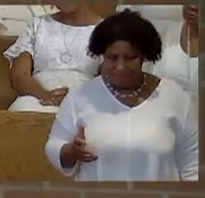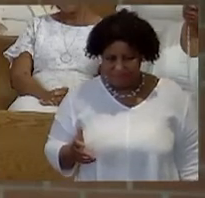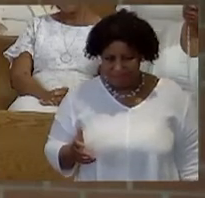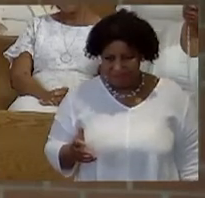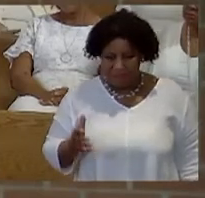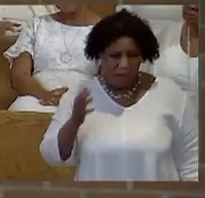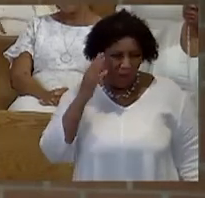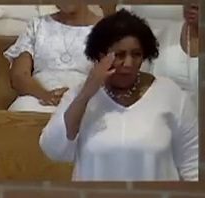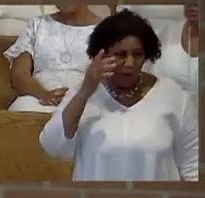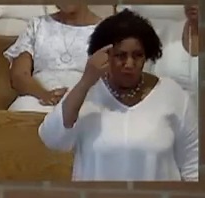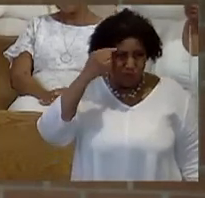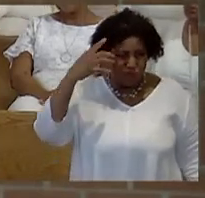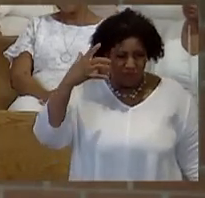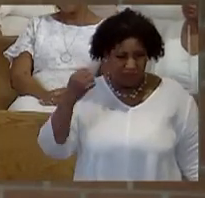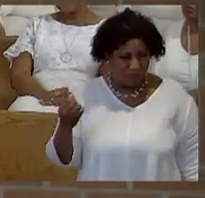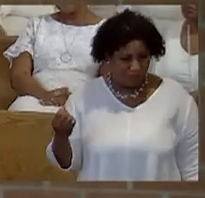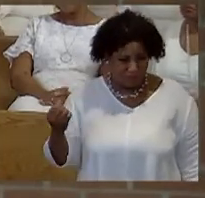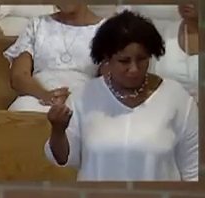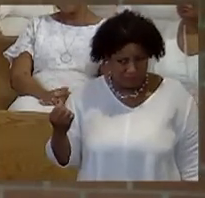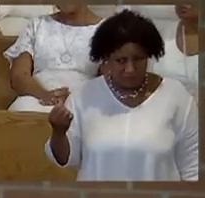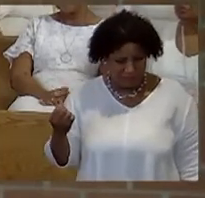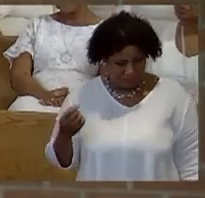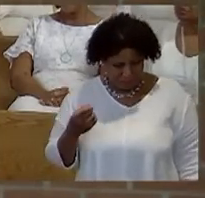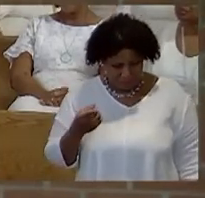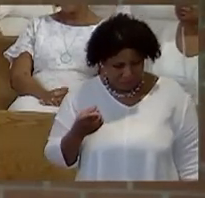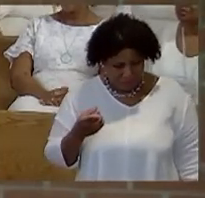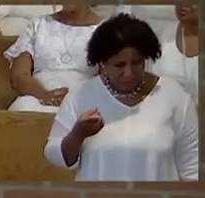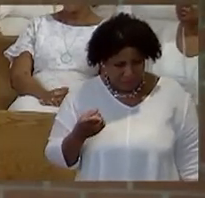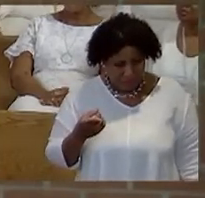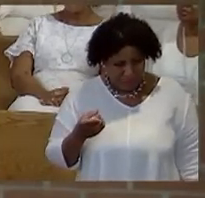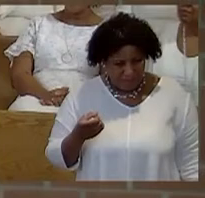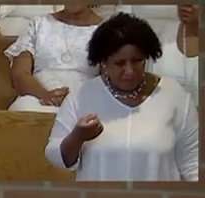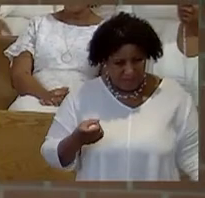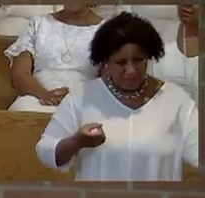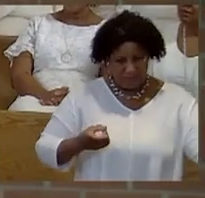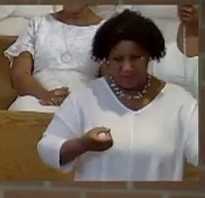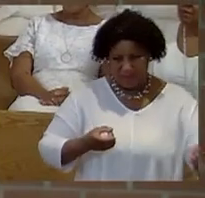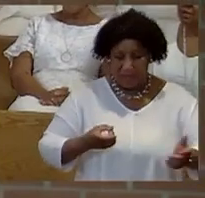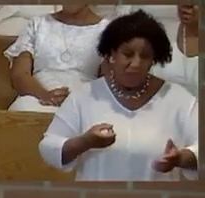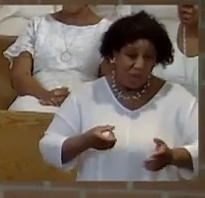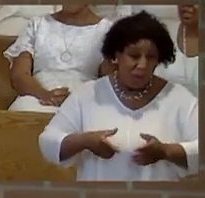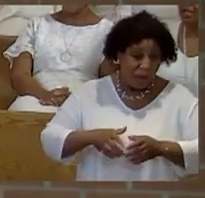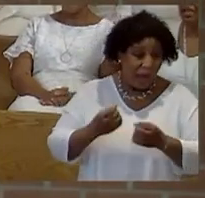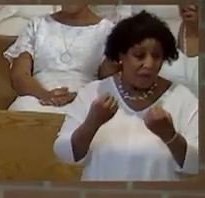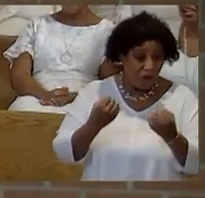That blows my mind, because you got coverage on your car.